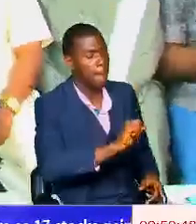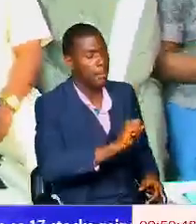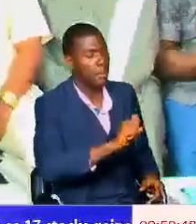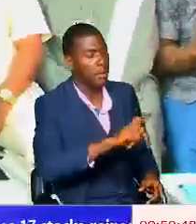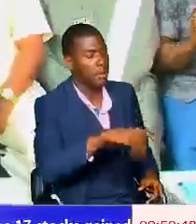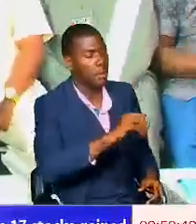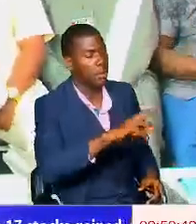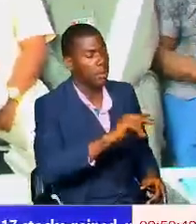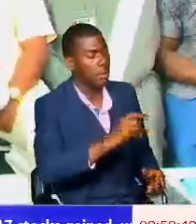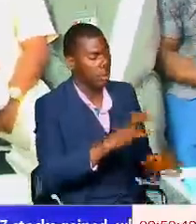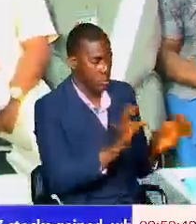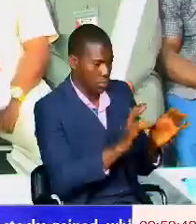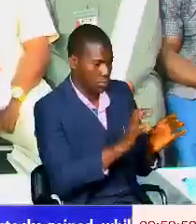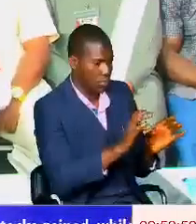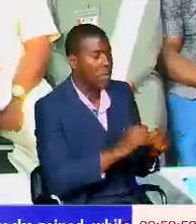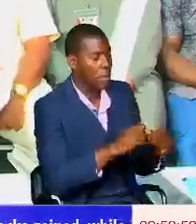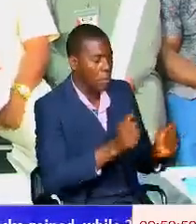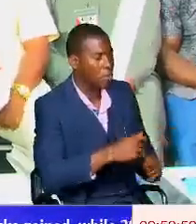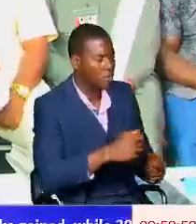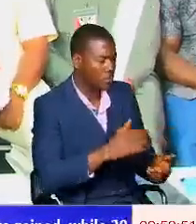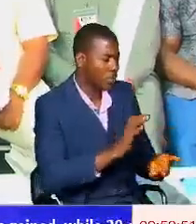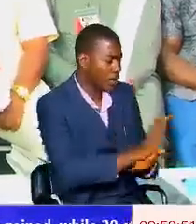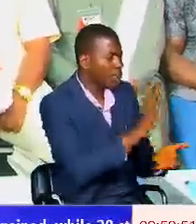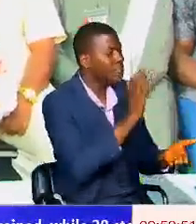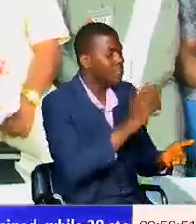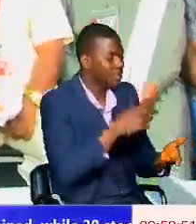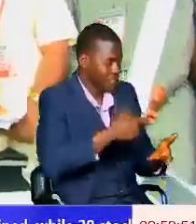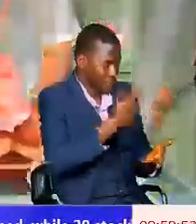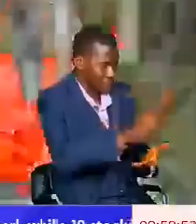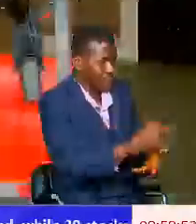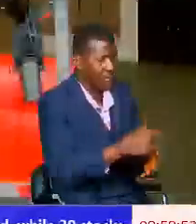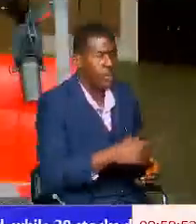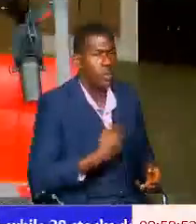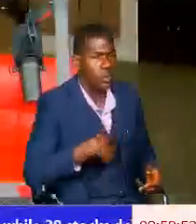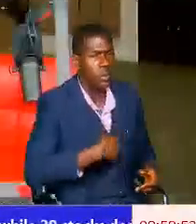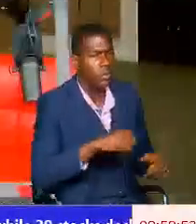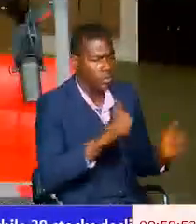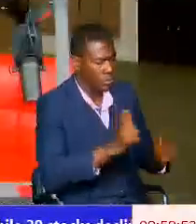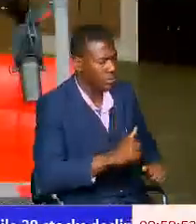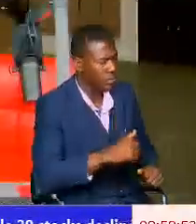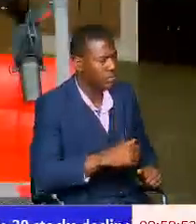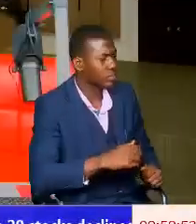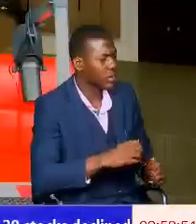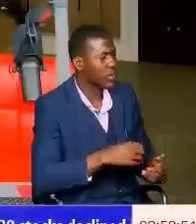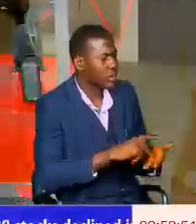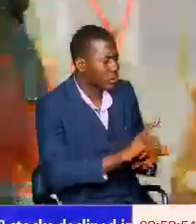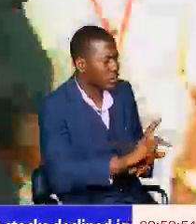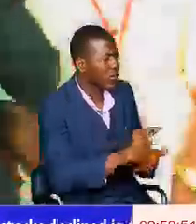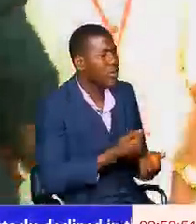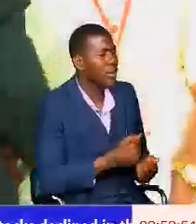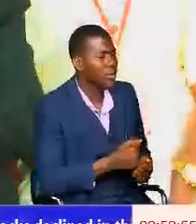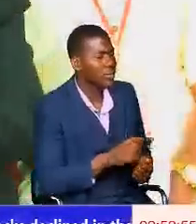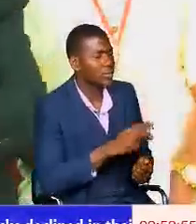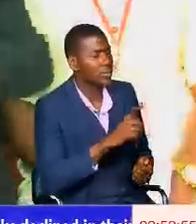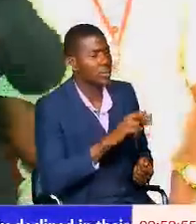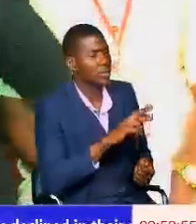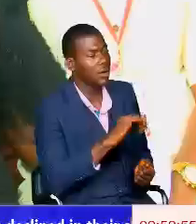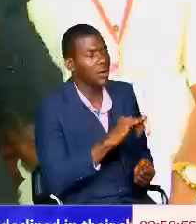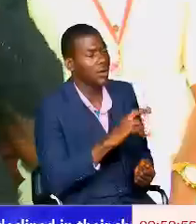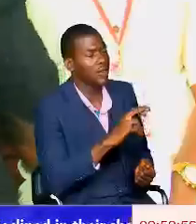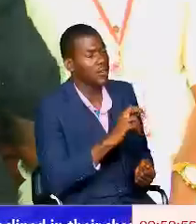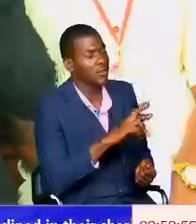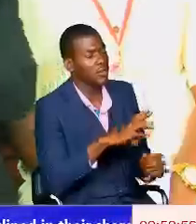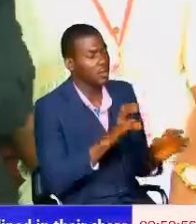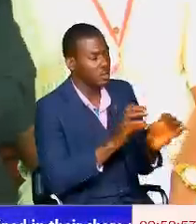We are looking at a situation where you can apply for your driver's license and pick it from the post office. We are looking at a situation where when